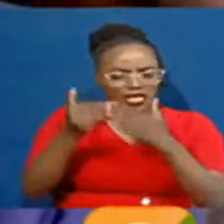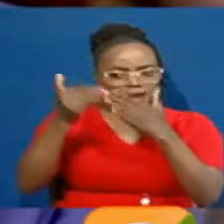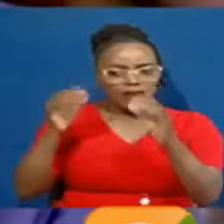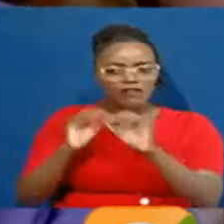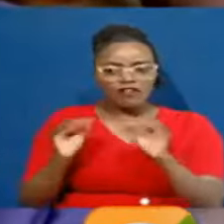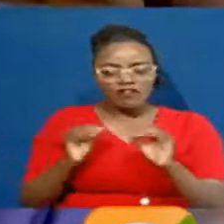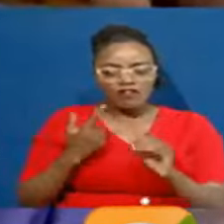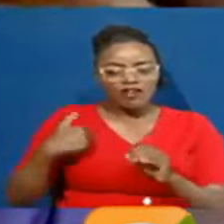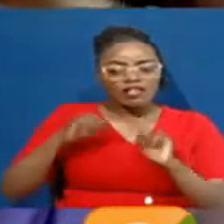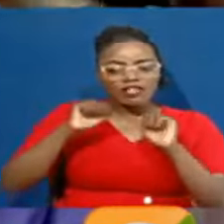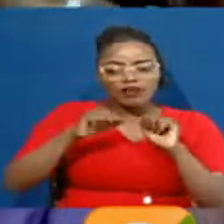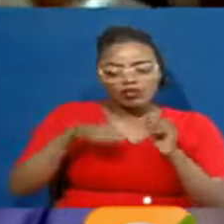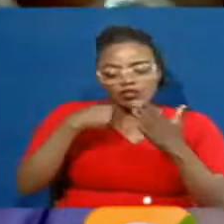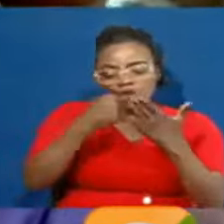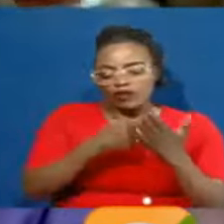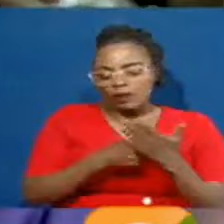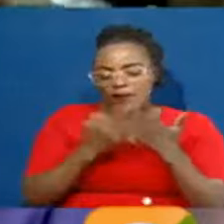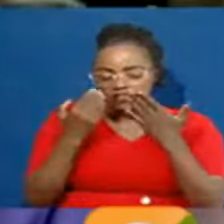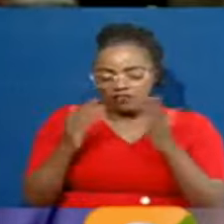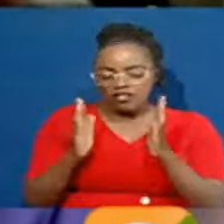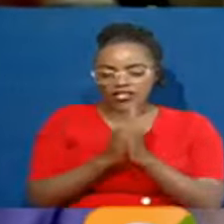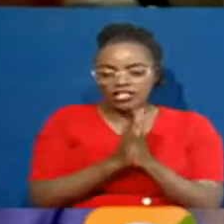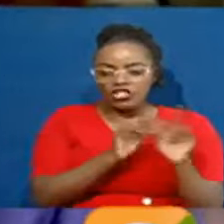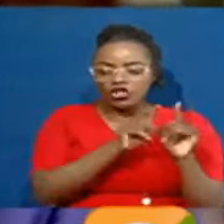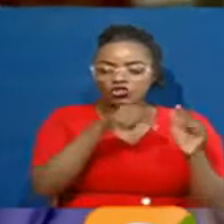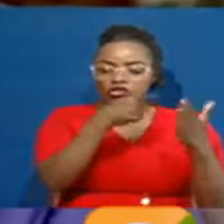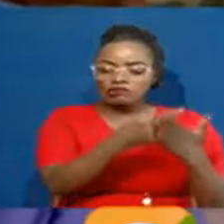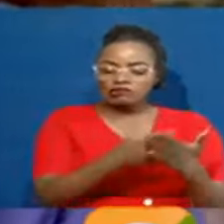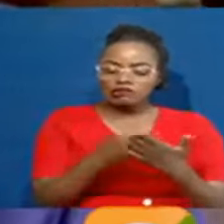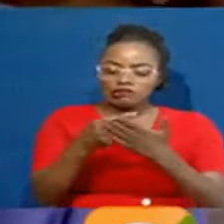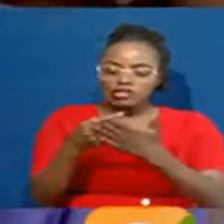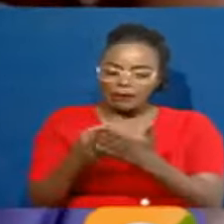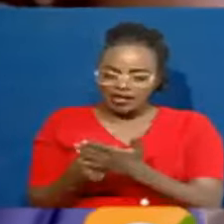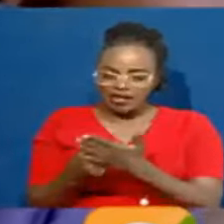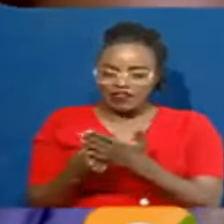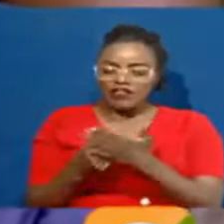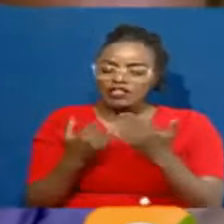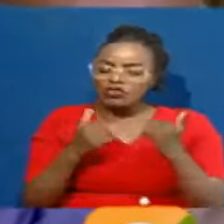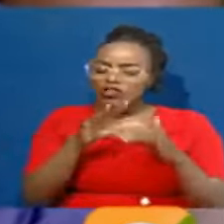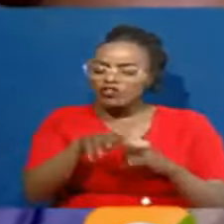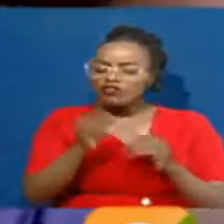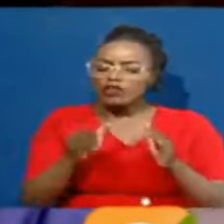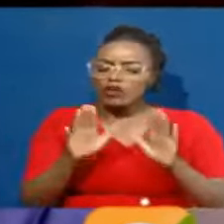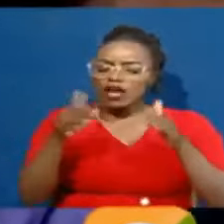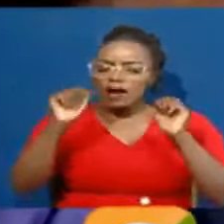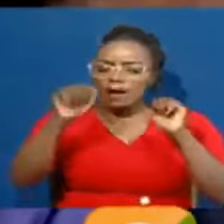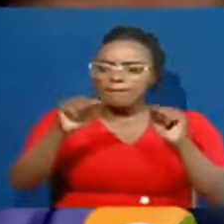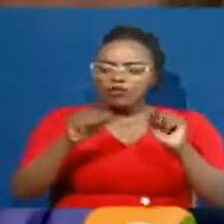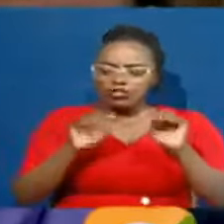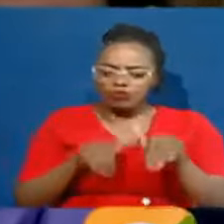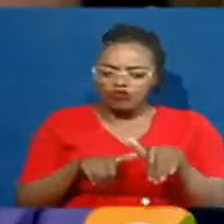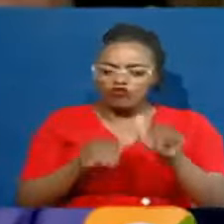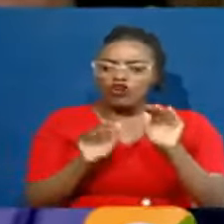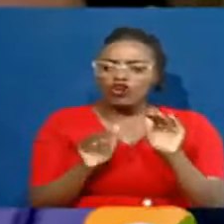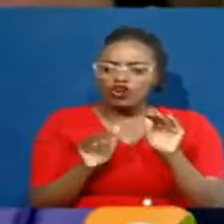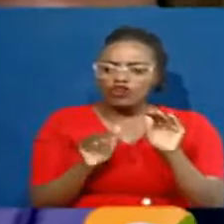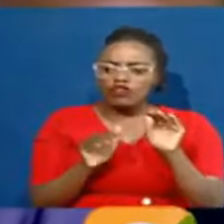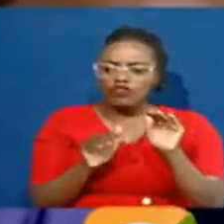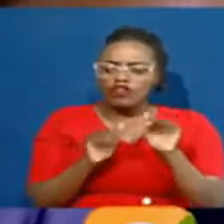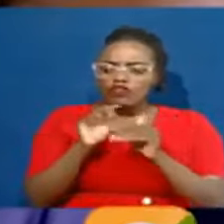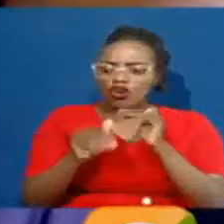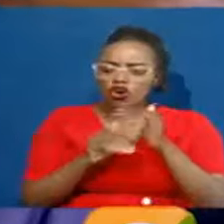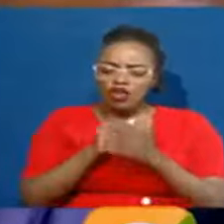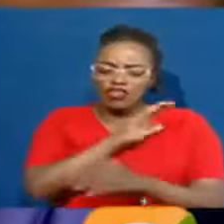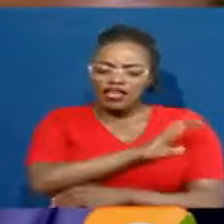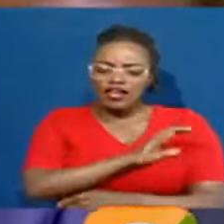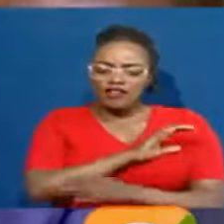we have been able to debate and to deliberate and to find a way in which we can uphold all the attributes